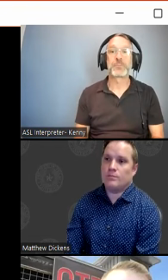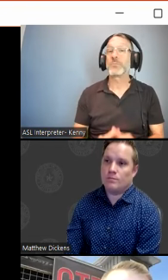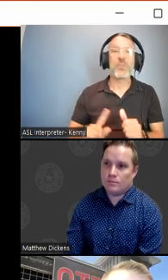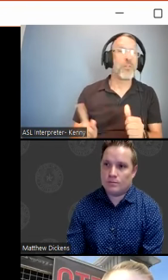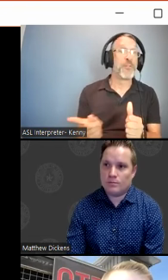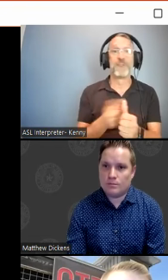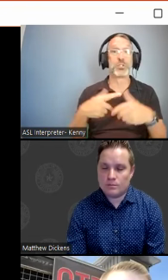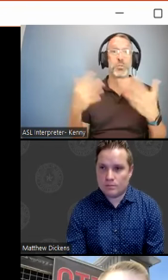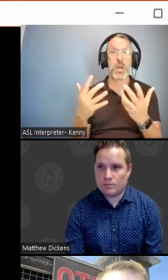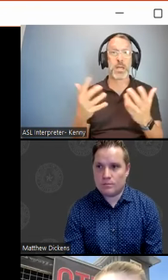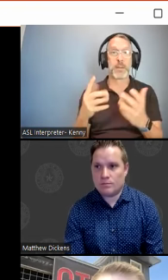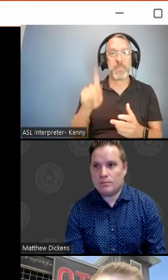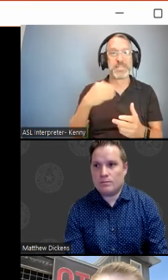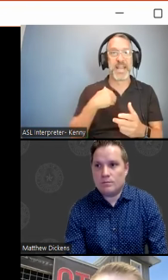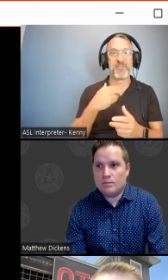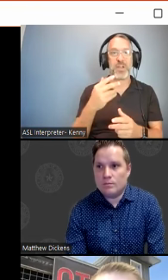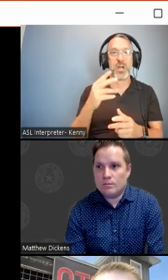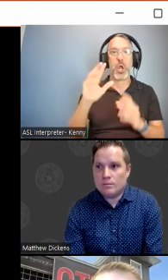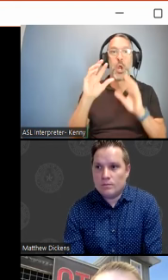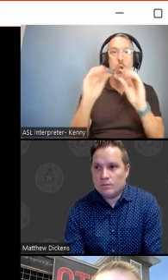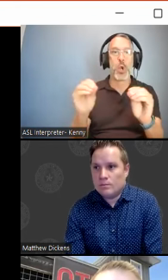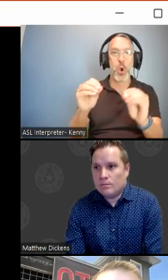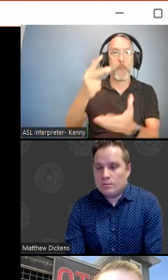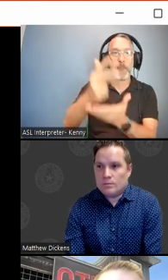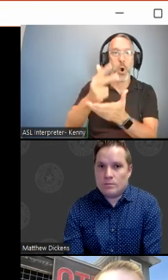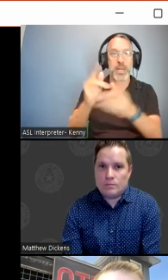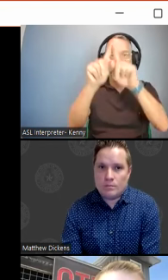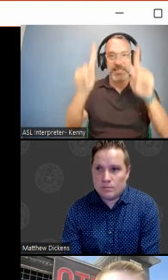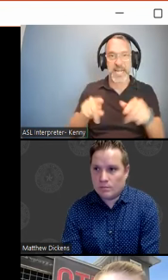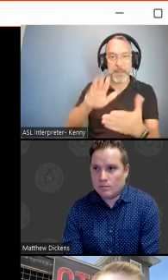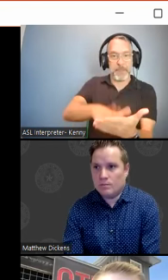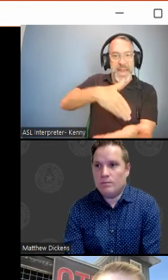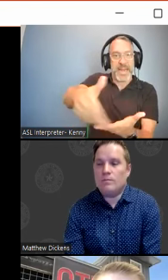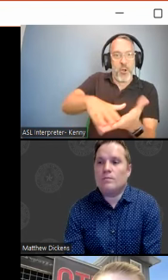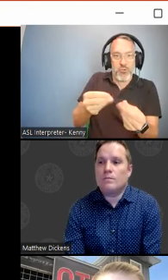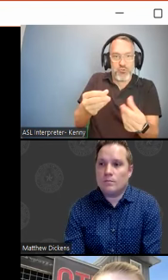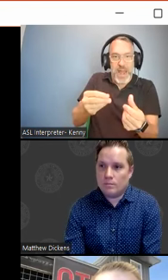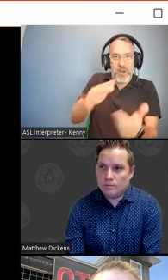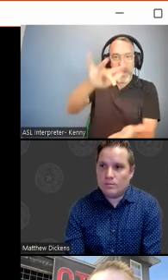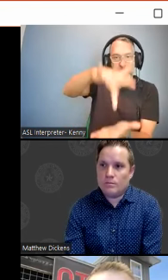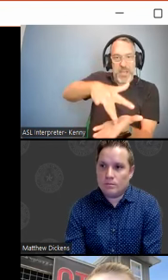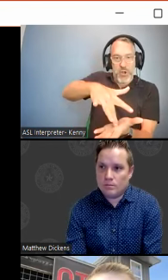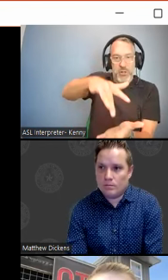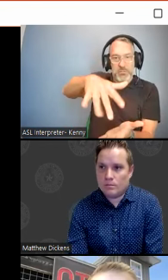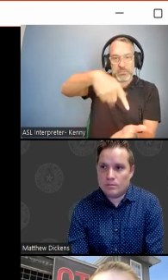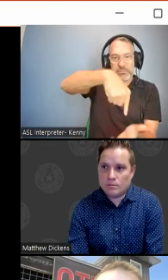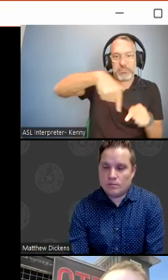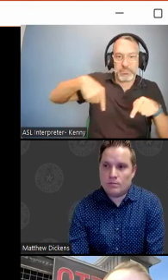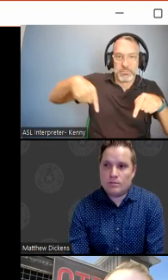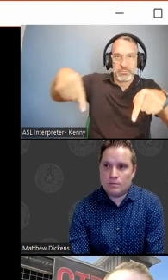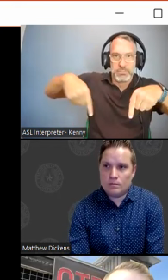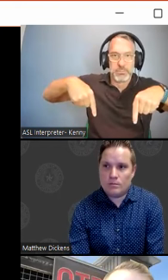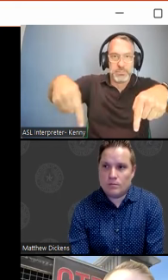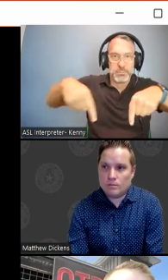thing being that it had to have the no parking sign painted on the ground in the middle of the access aisles.